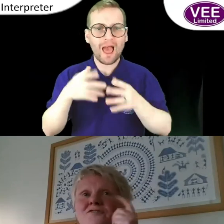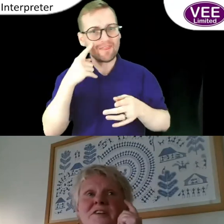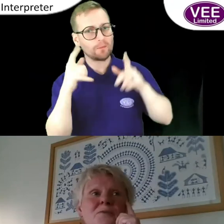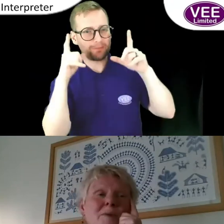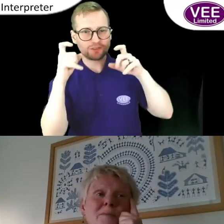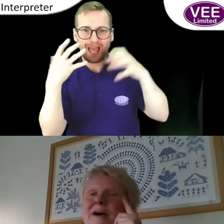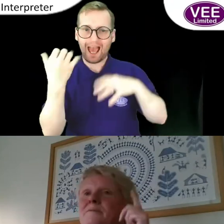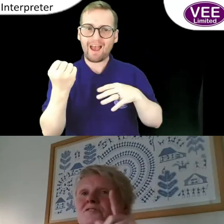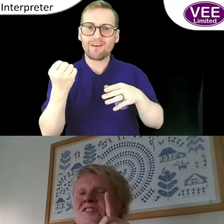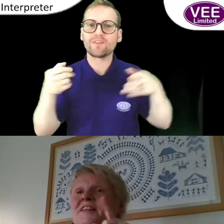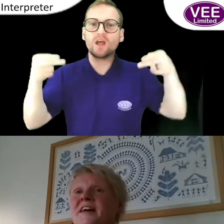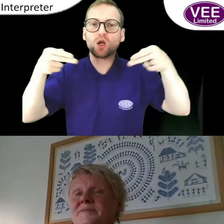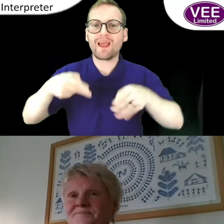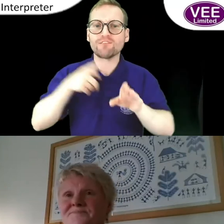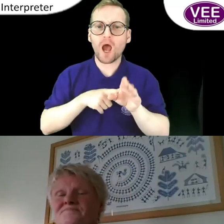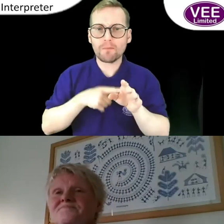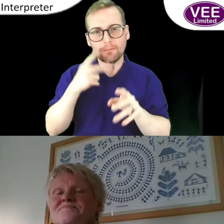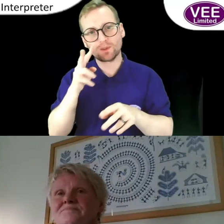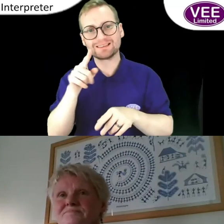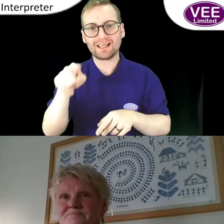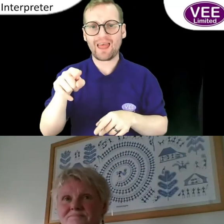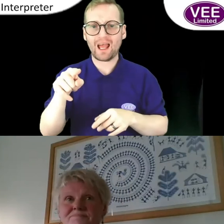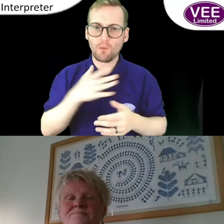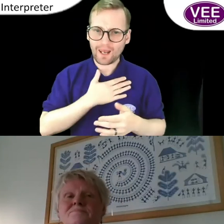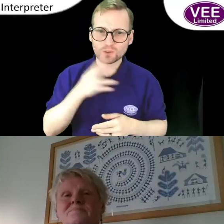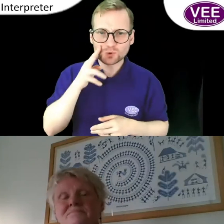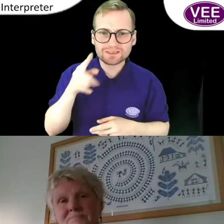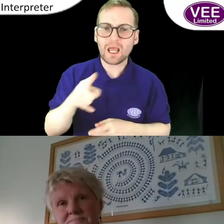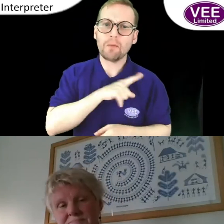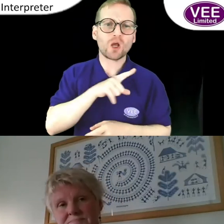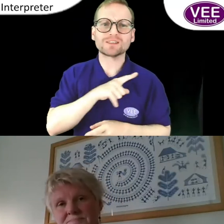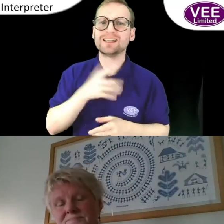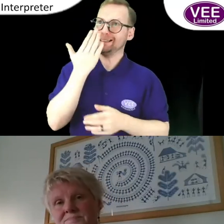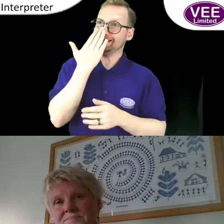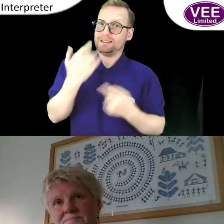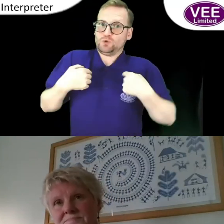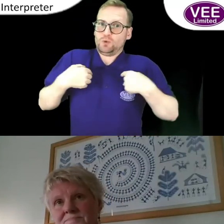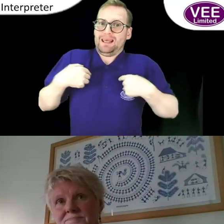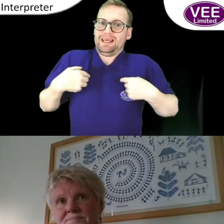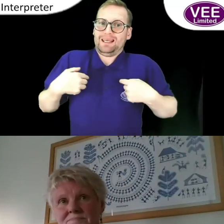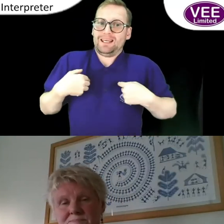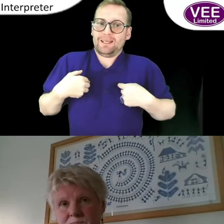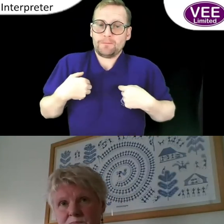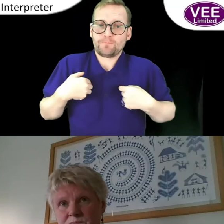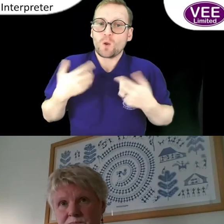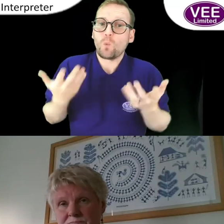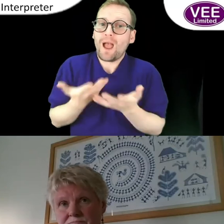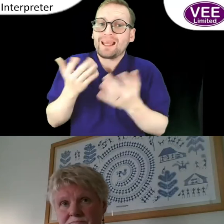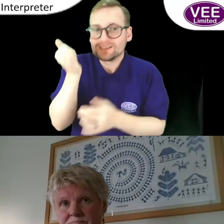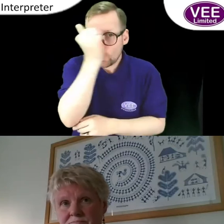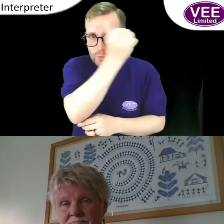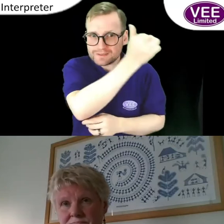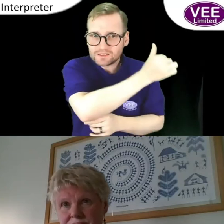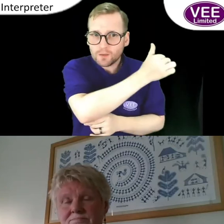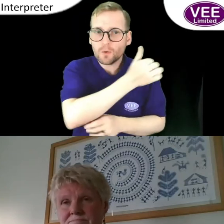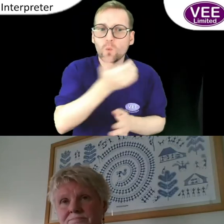picture, actually. We might be able to see that. I would love to see that, because it just seems to me this is exactly where is his wisdom coming